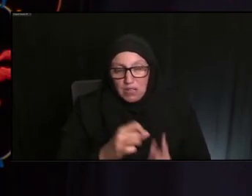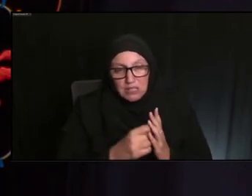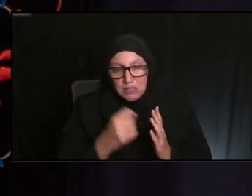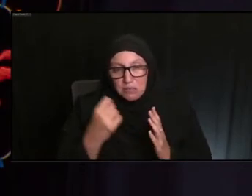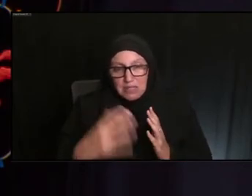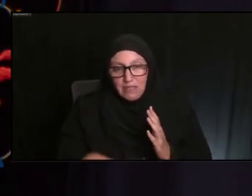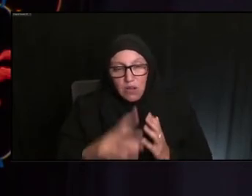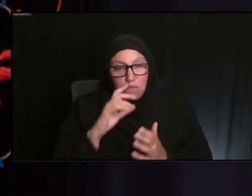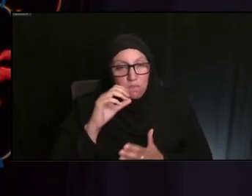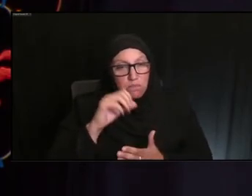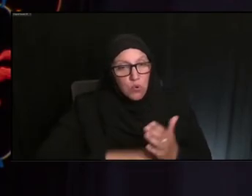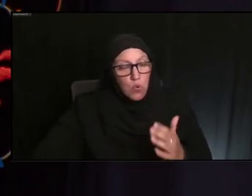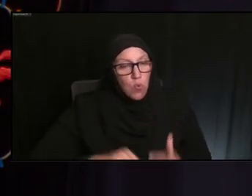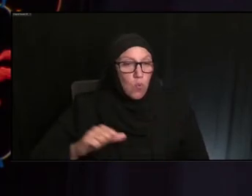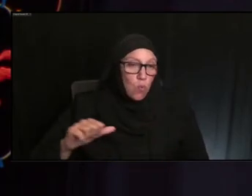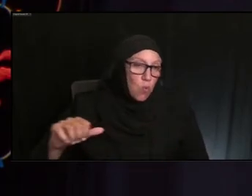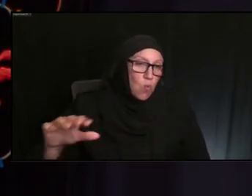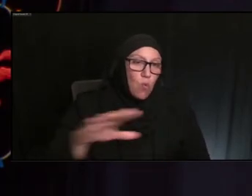cucumbers for 1 dirham.